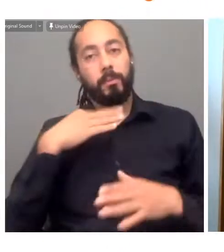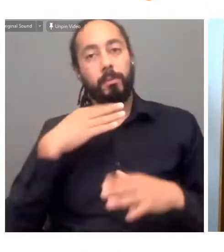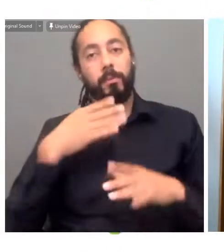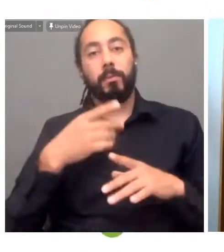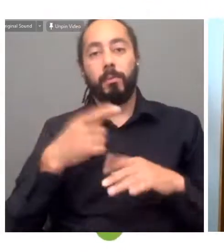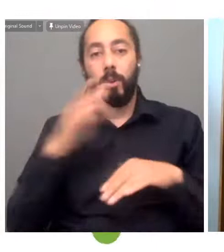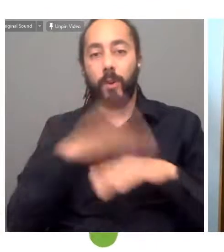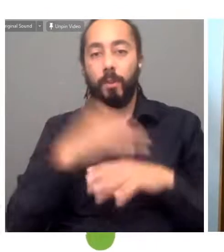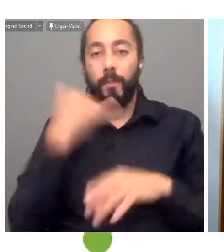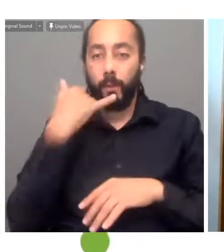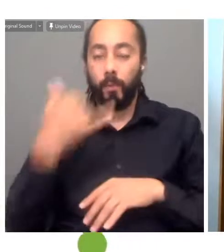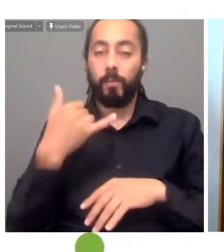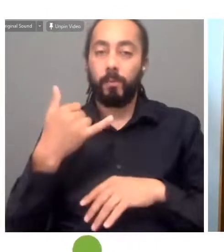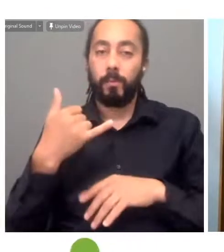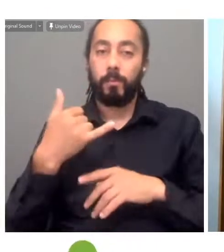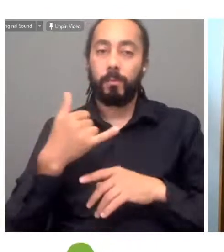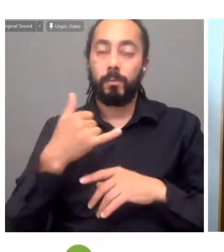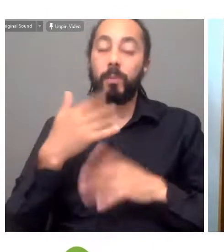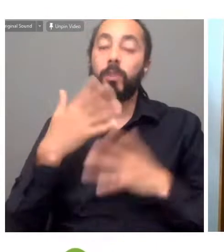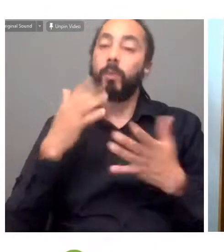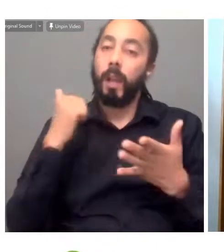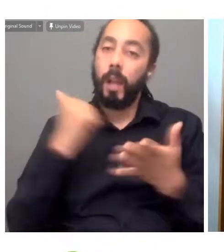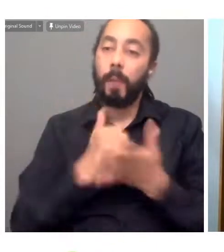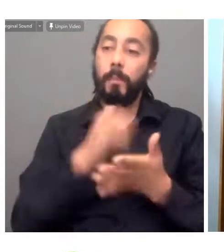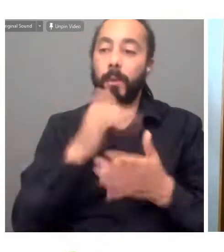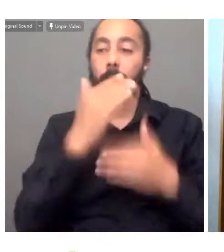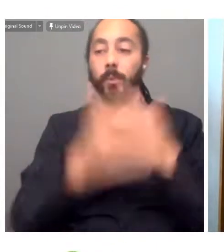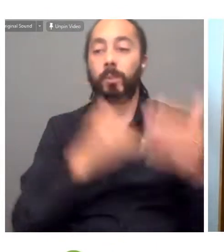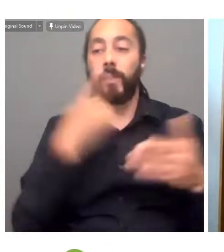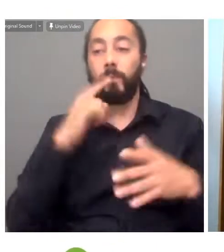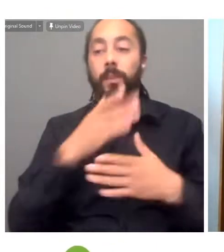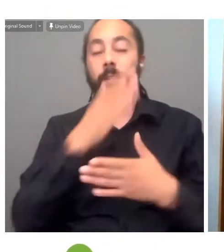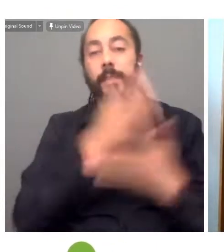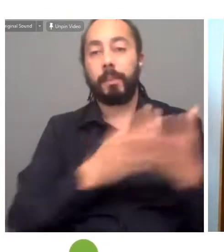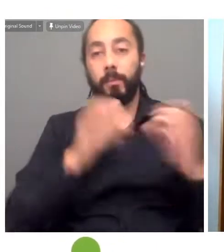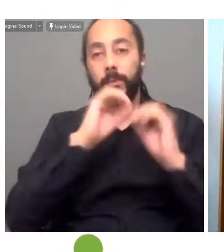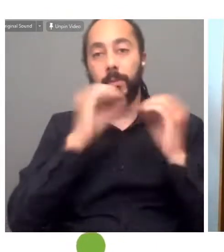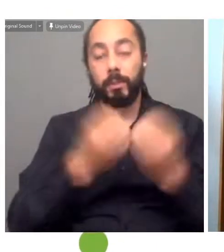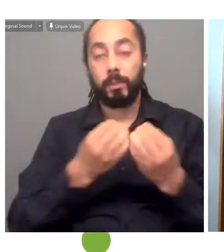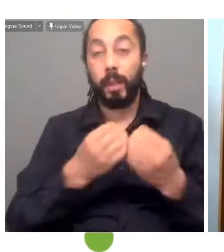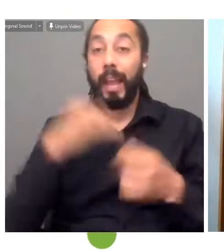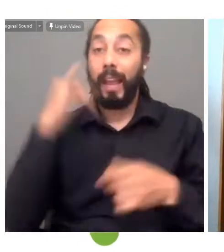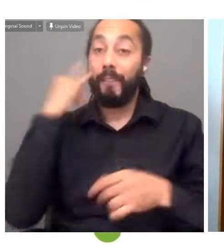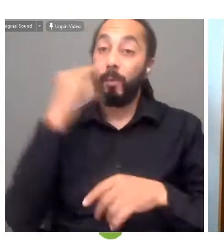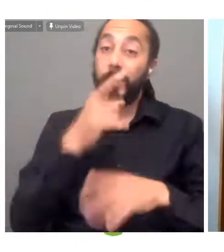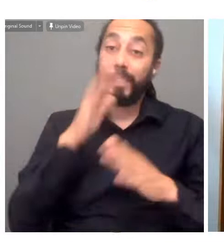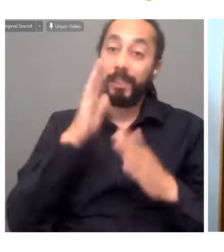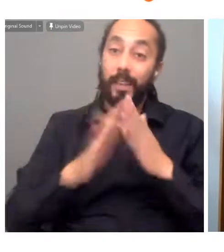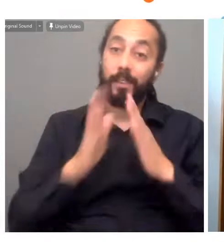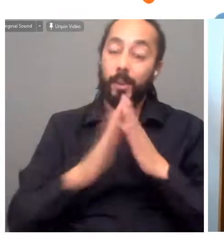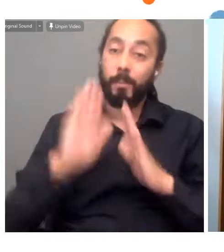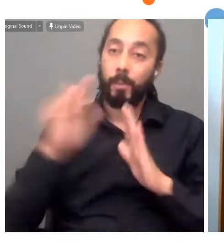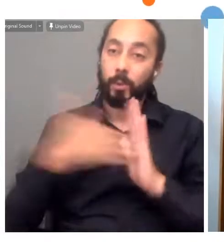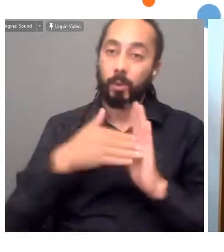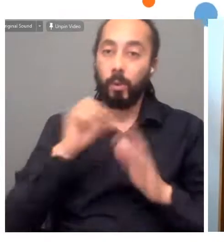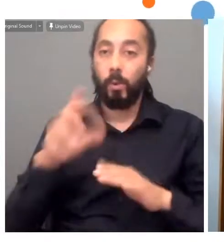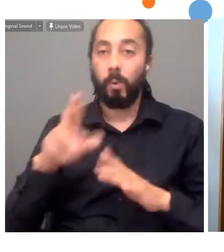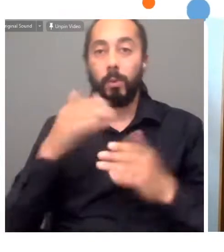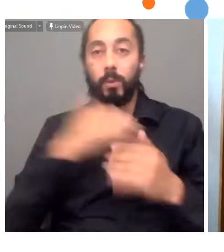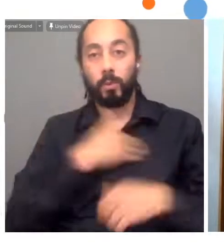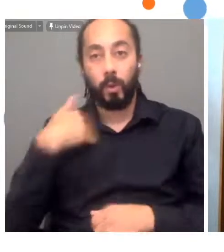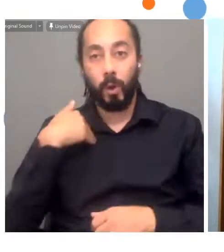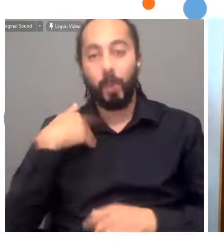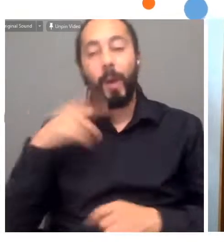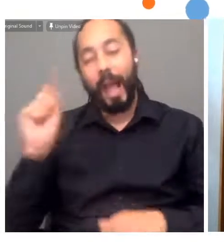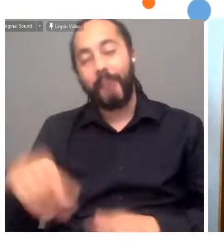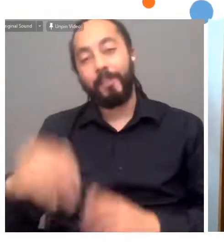to facilitate that process for some organization. Obviously, if you're in downtown Montreal, Toronto, you'll have to fill in an application